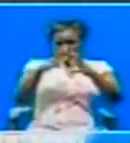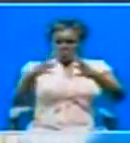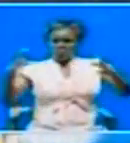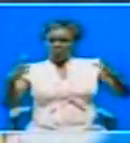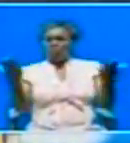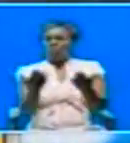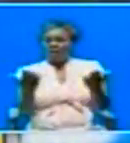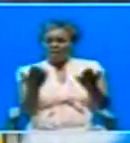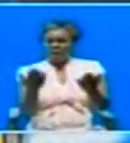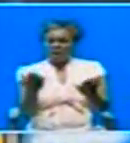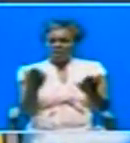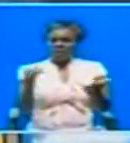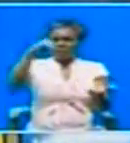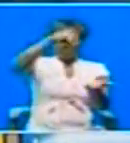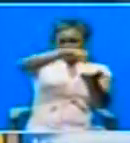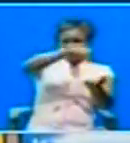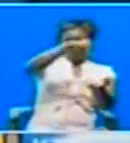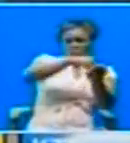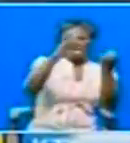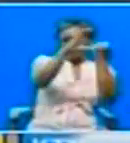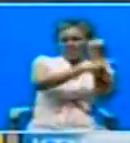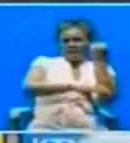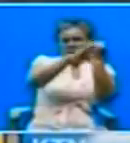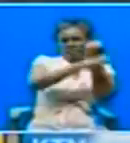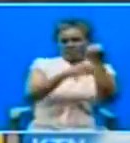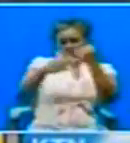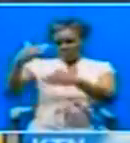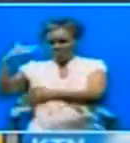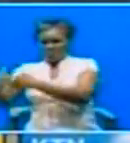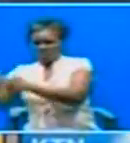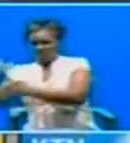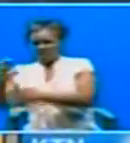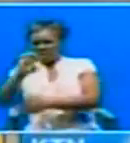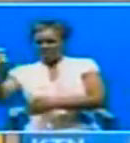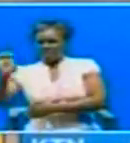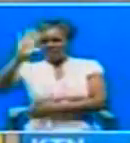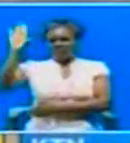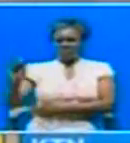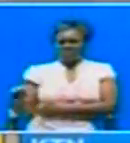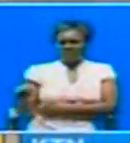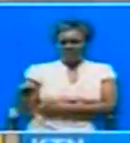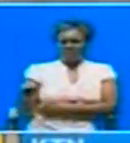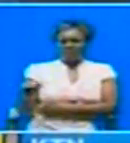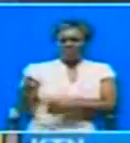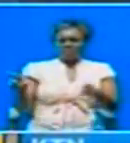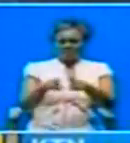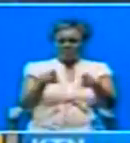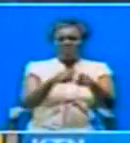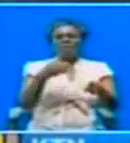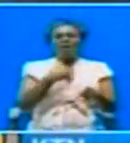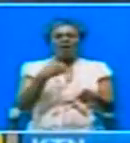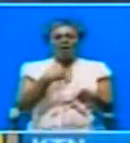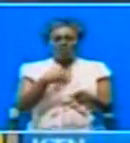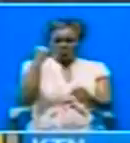will then bring in the countries which are bordering East Africa. With the plans we have in place, the idea